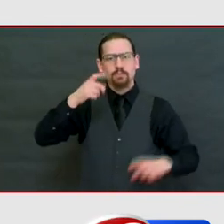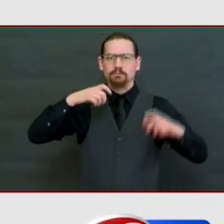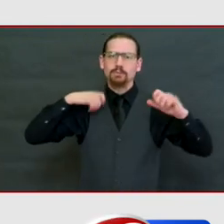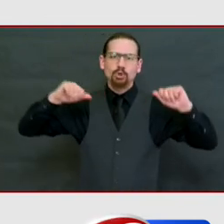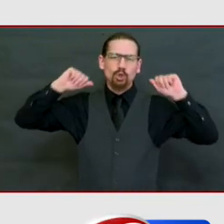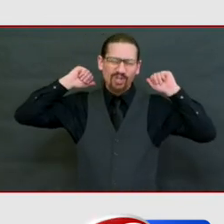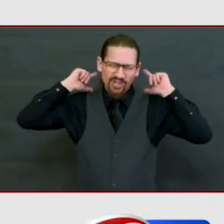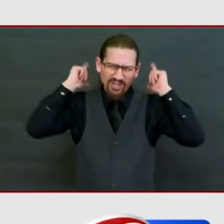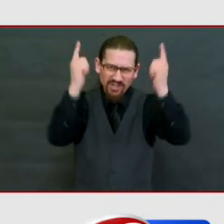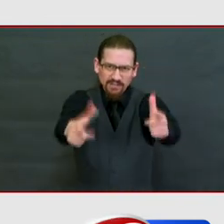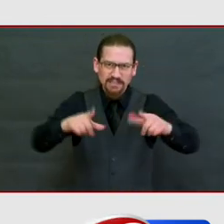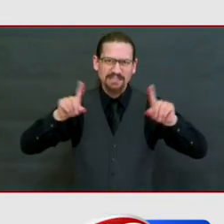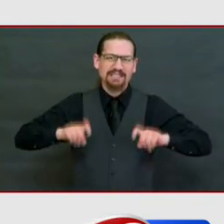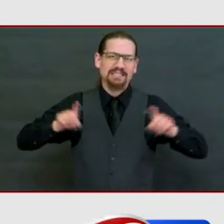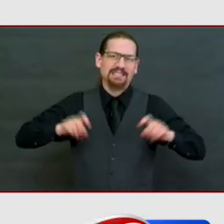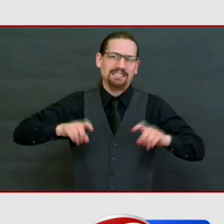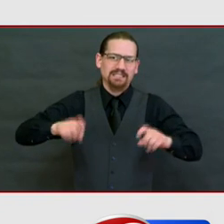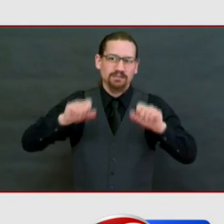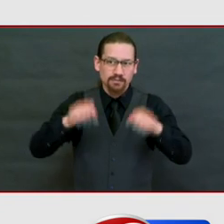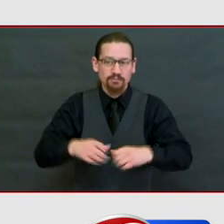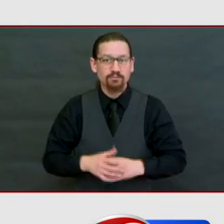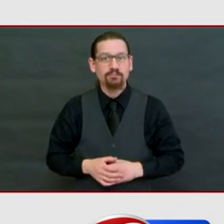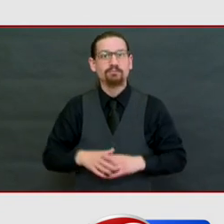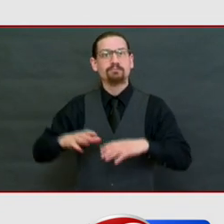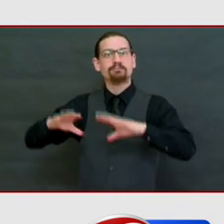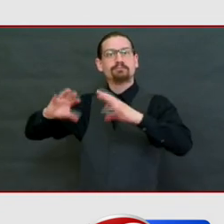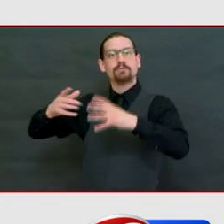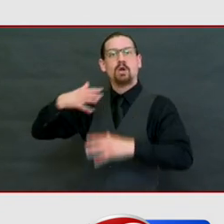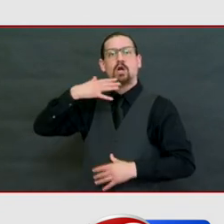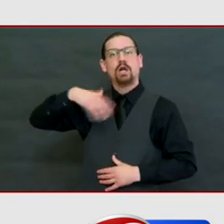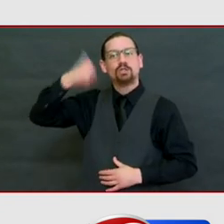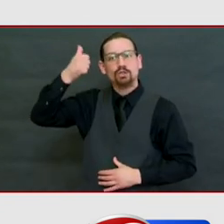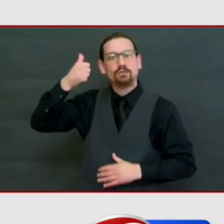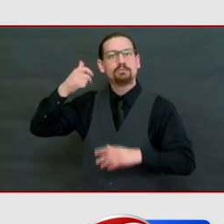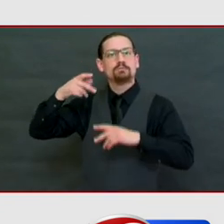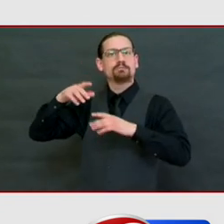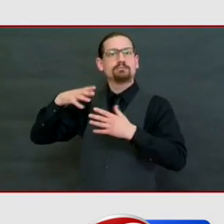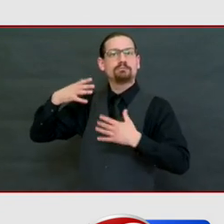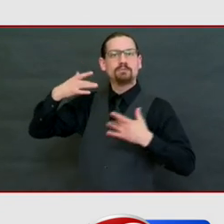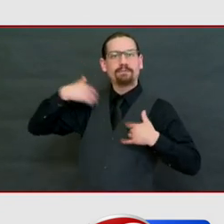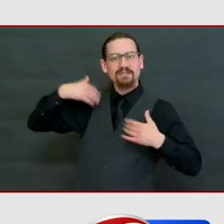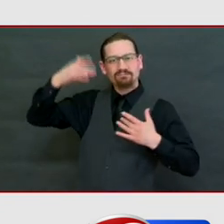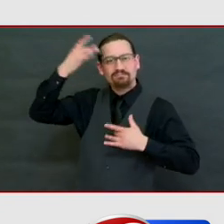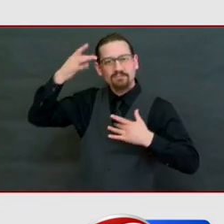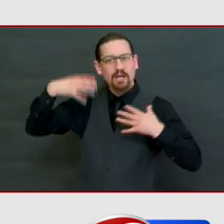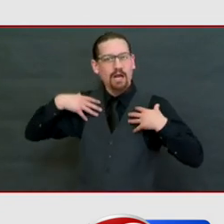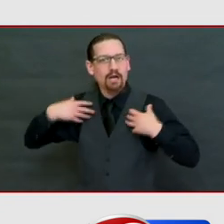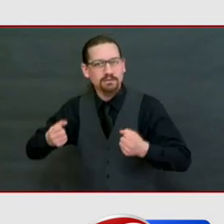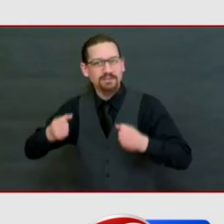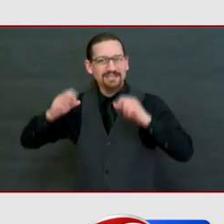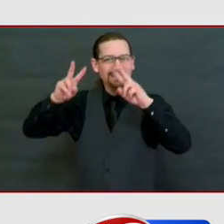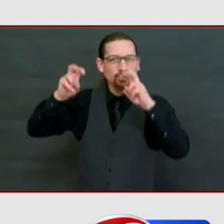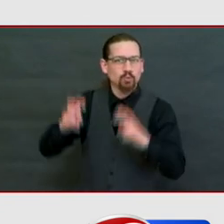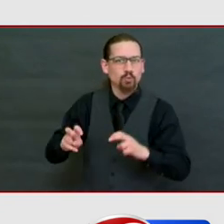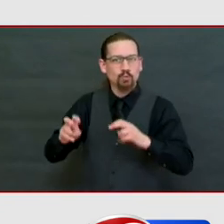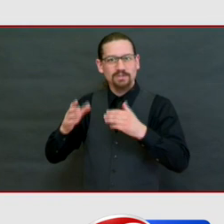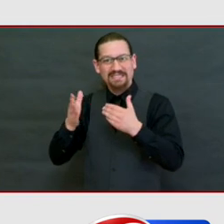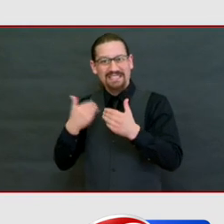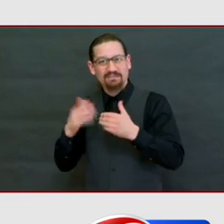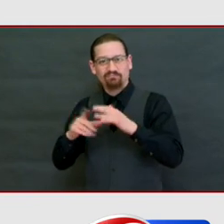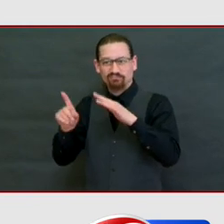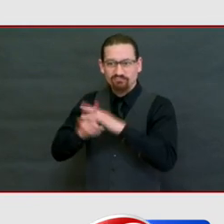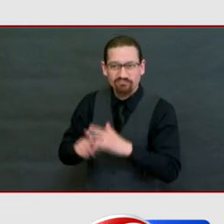running a consistent random sampling to keep track of the virus's spread. And we need to be ensuring that the